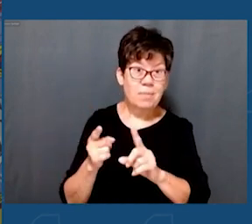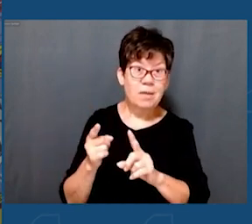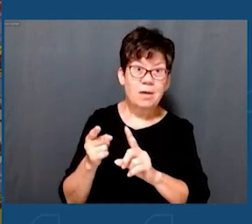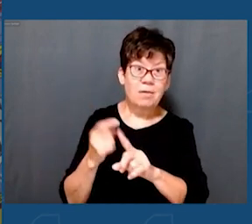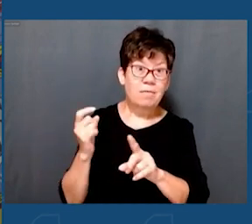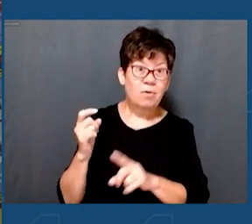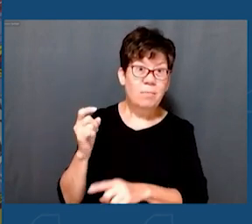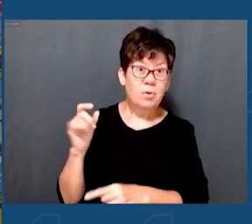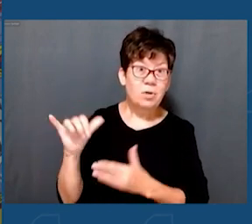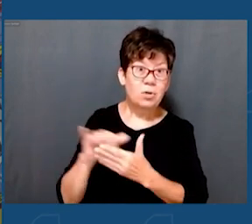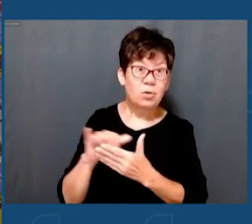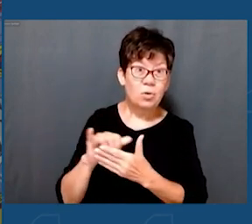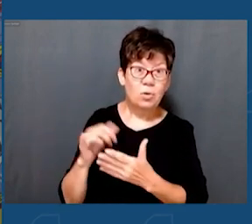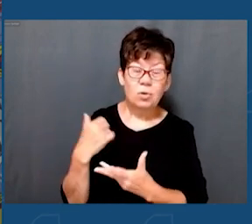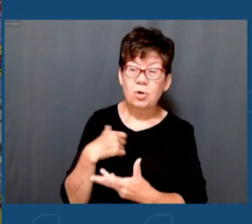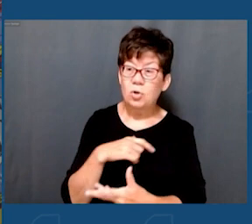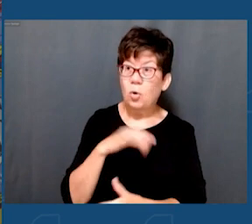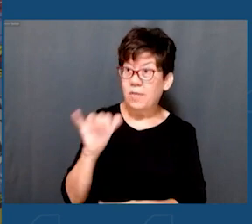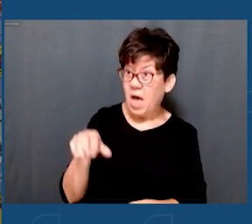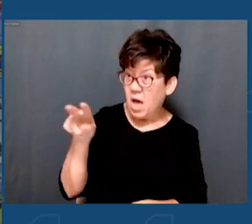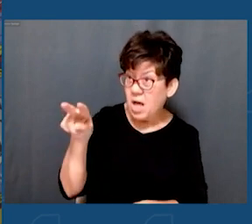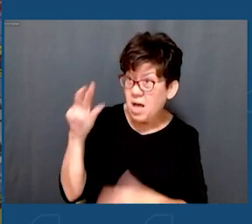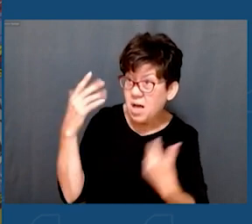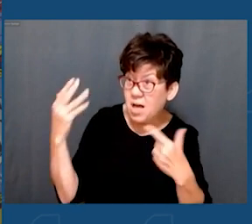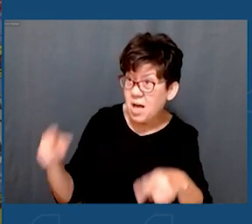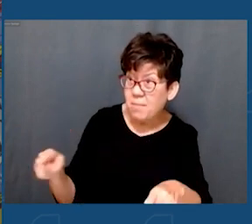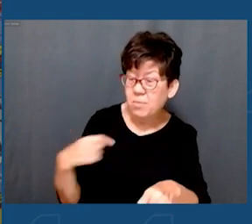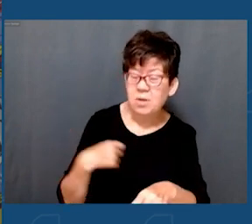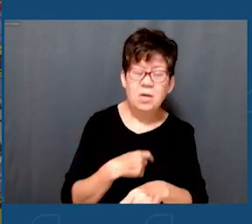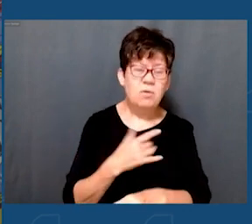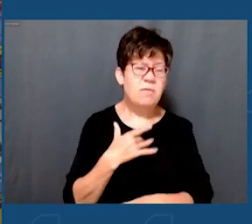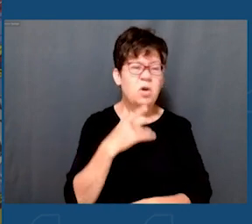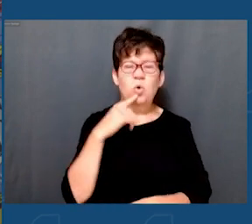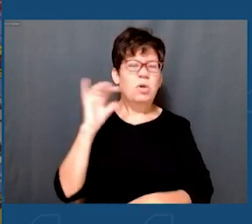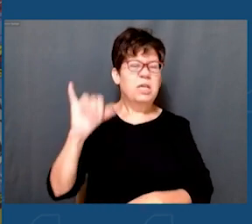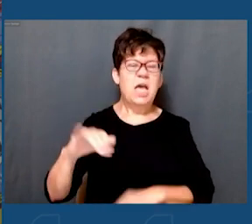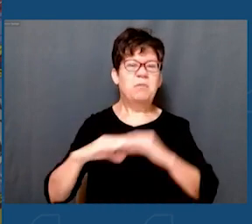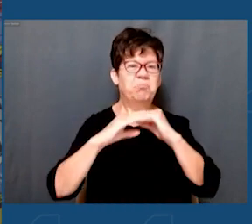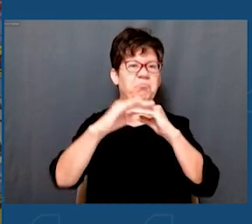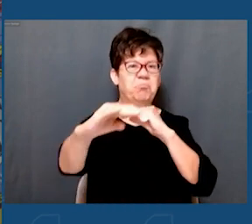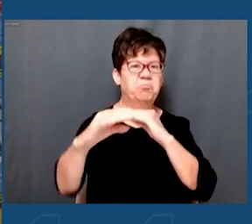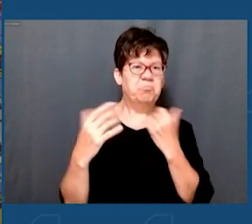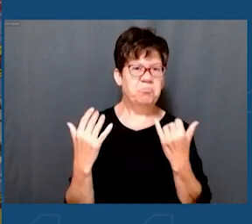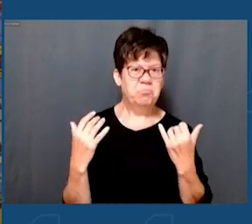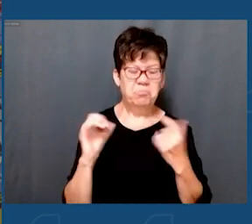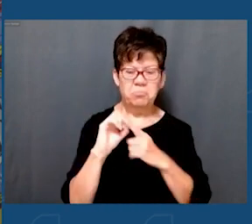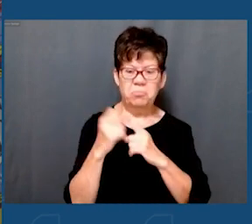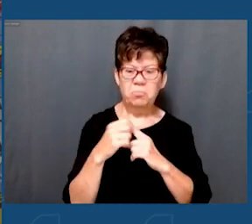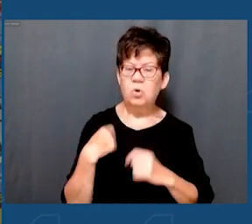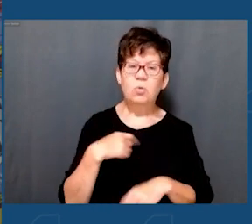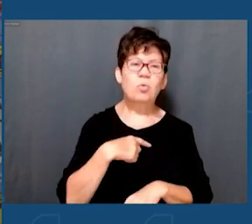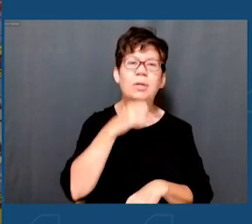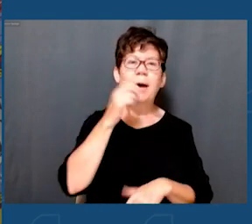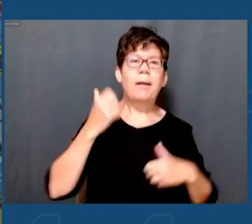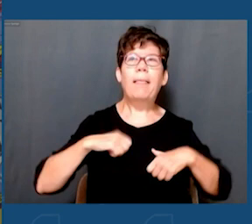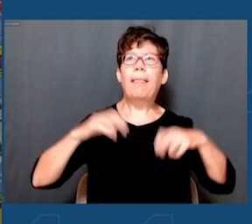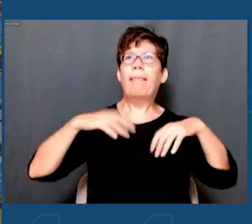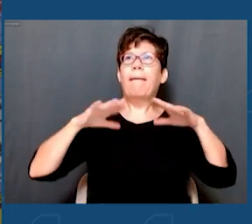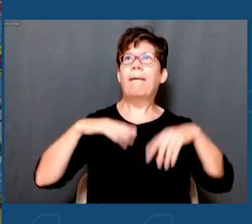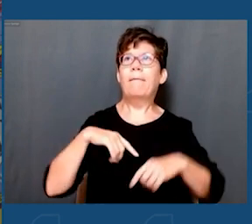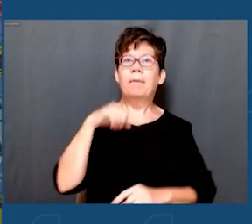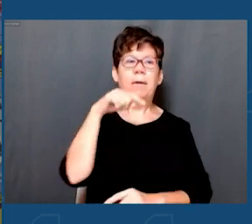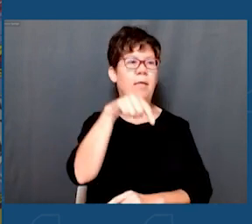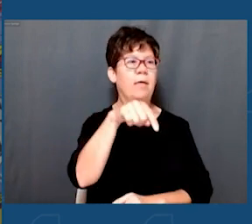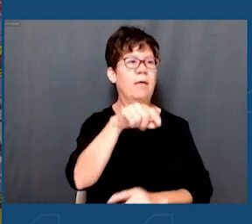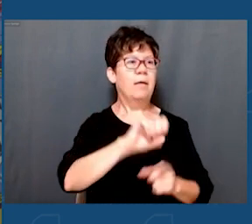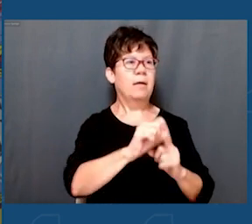We knew we had to take matters into our own hands. We could not let the status quo rest. And we said we're not going to surrender to this reality. We're never going to